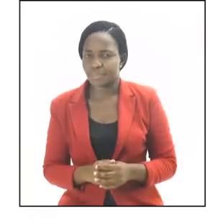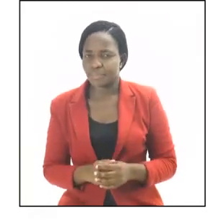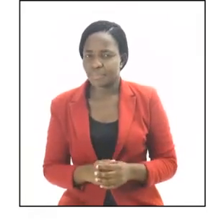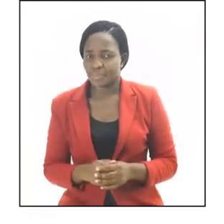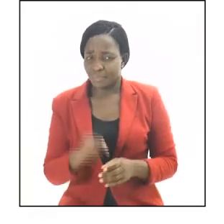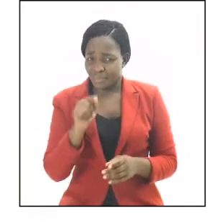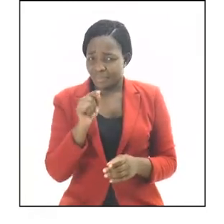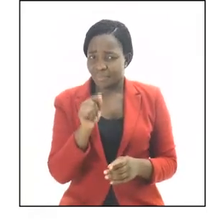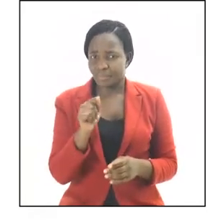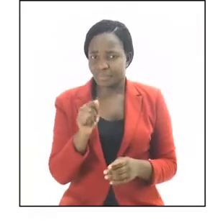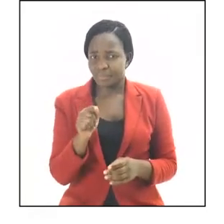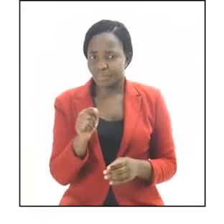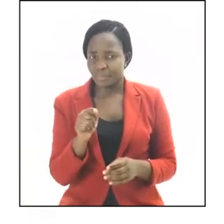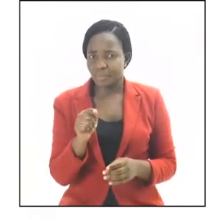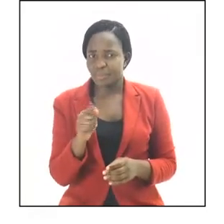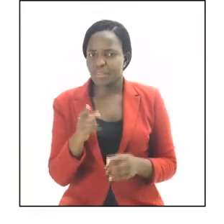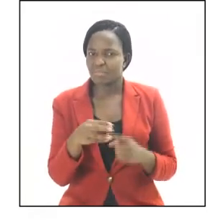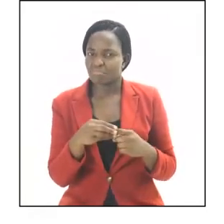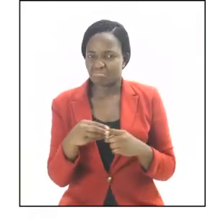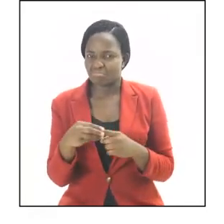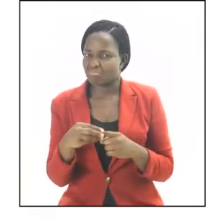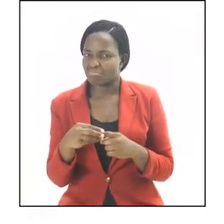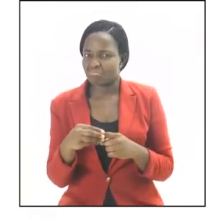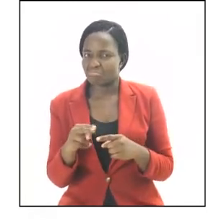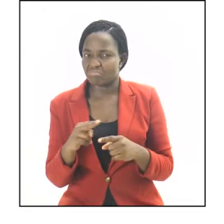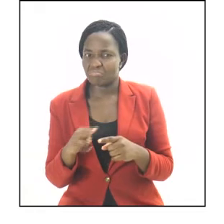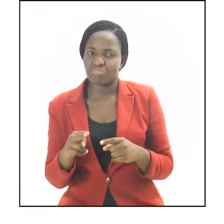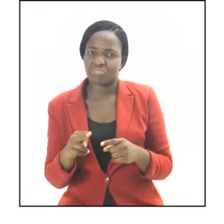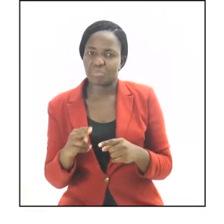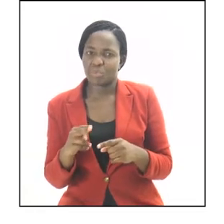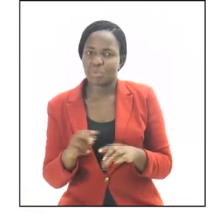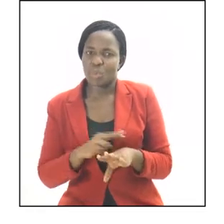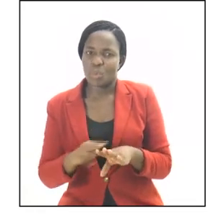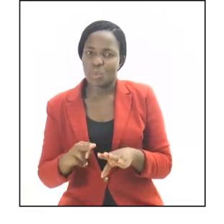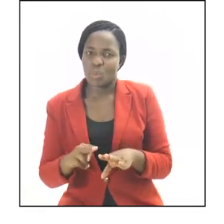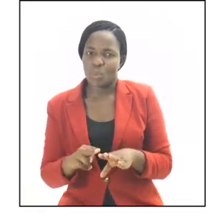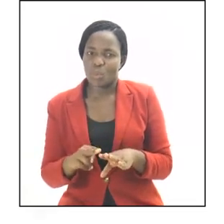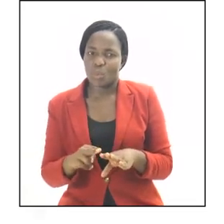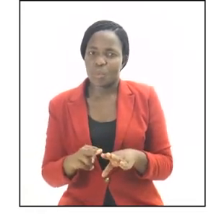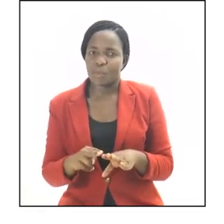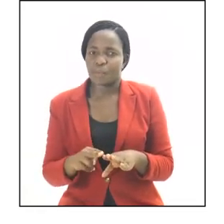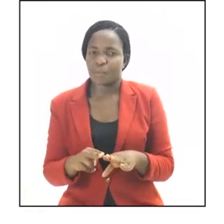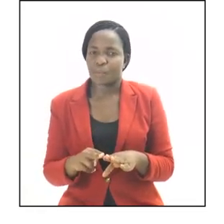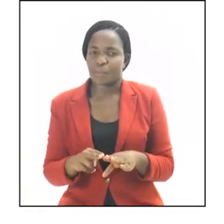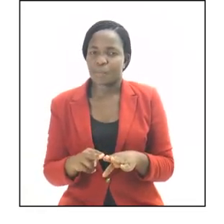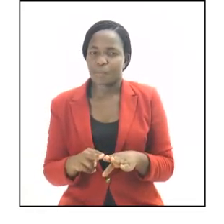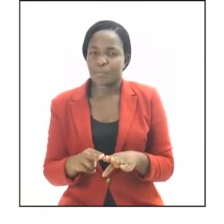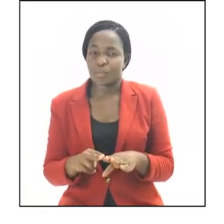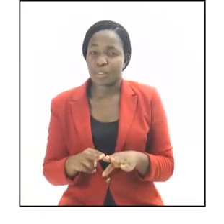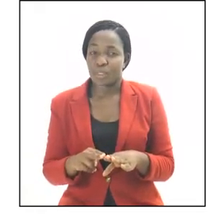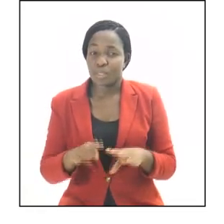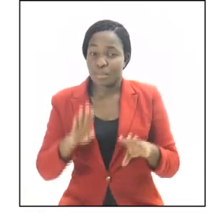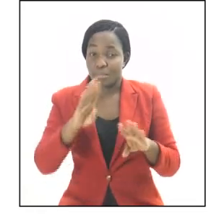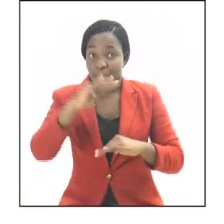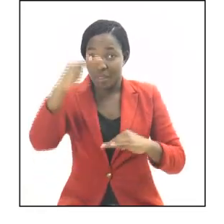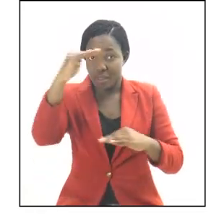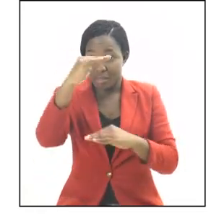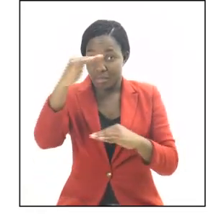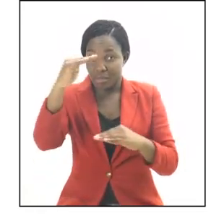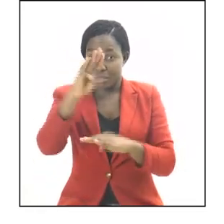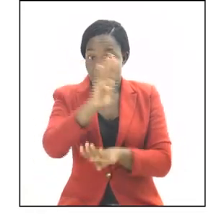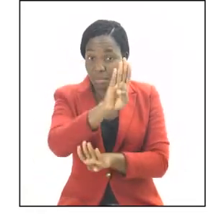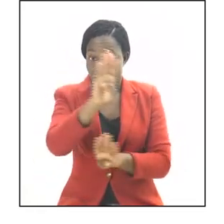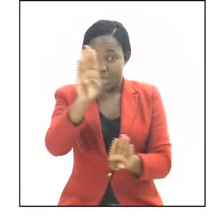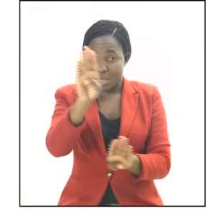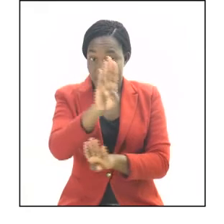isosceles trapezium has special properties. The parallel sides are called the bases, and the other